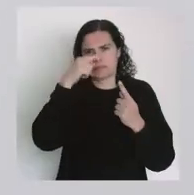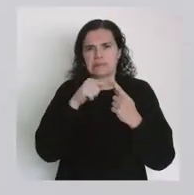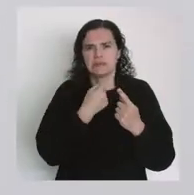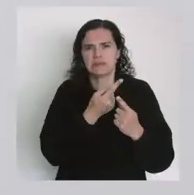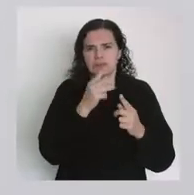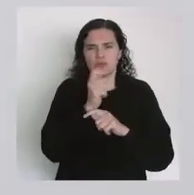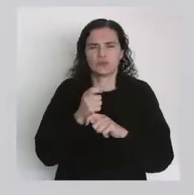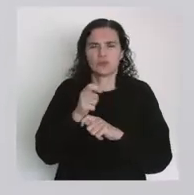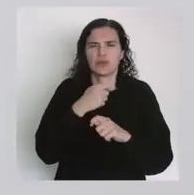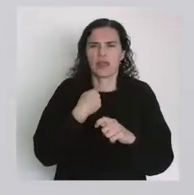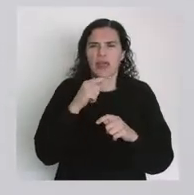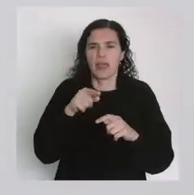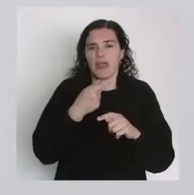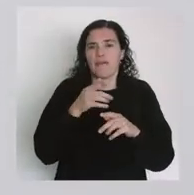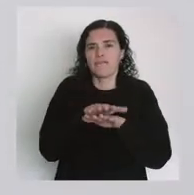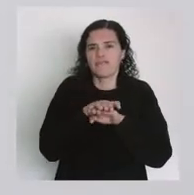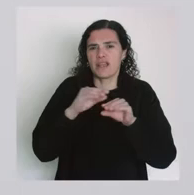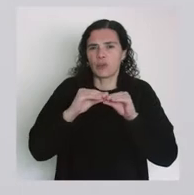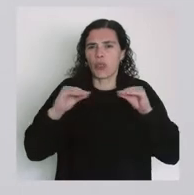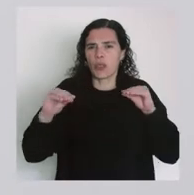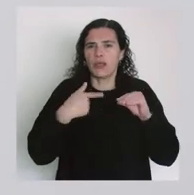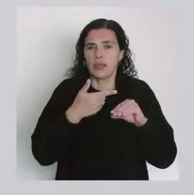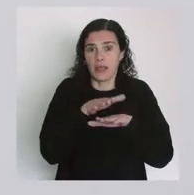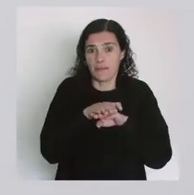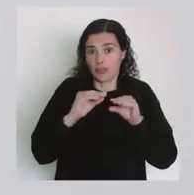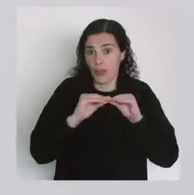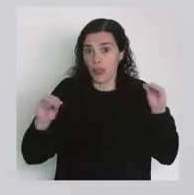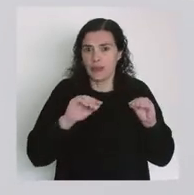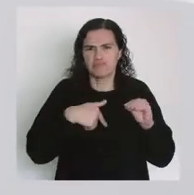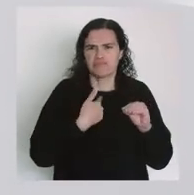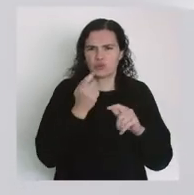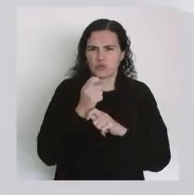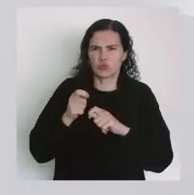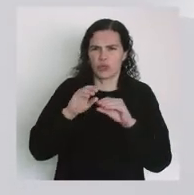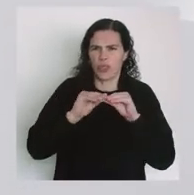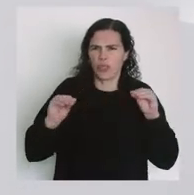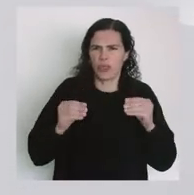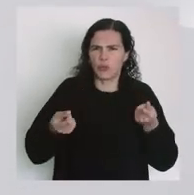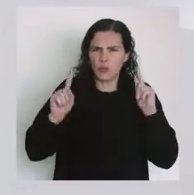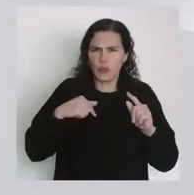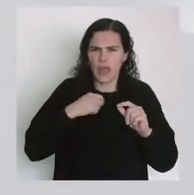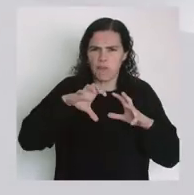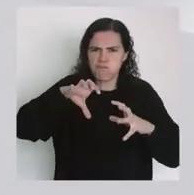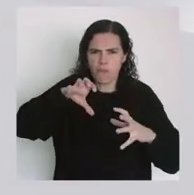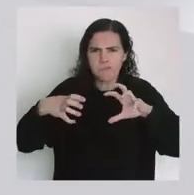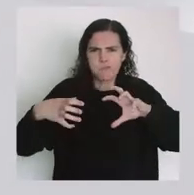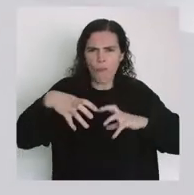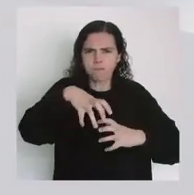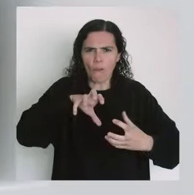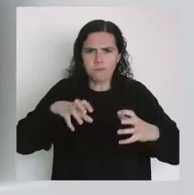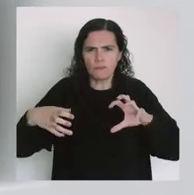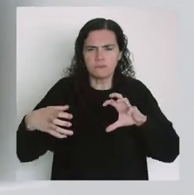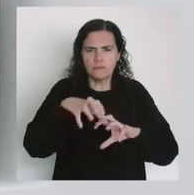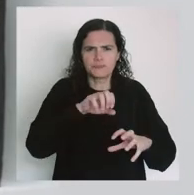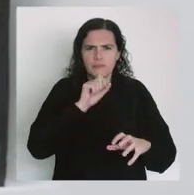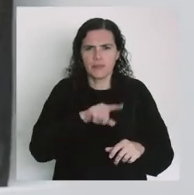A stingray fish. Stingray fish is a flat fish. Sculpture is not flat. Sculpture is volume. Sculpture is